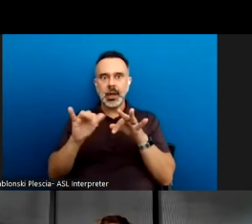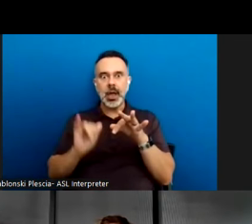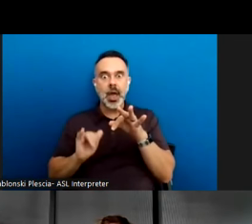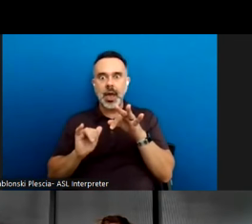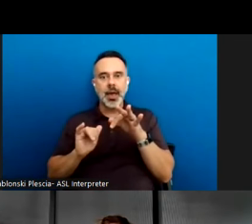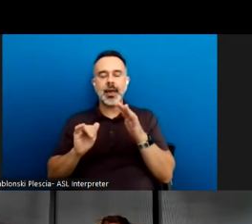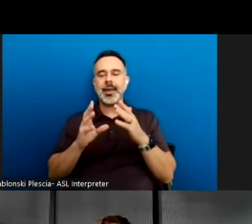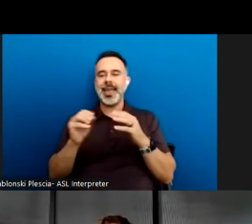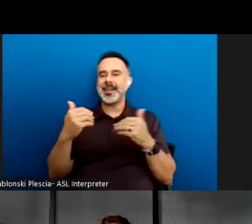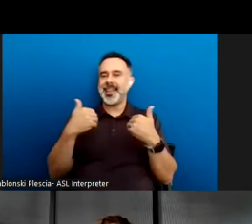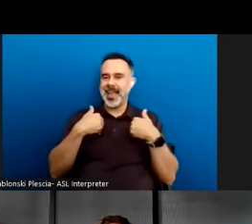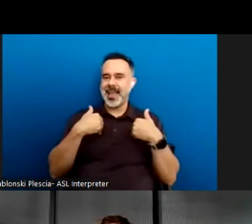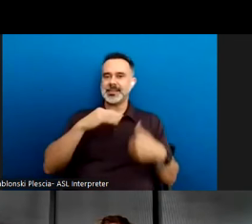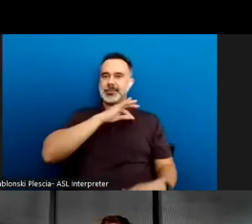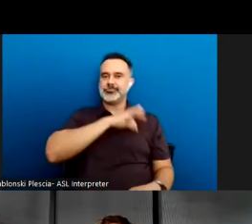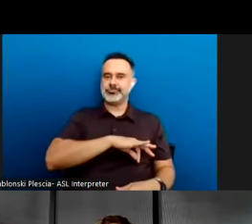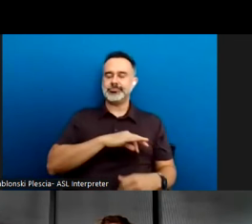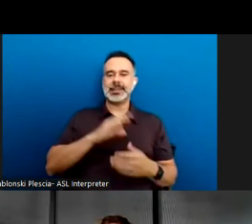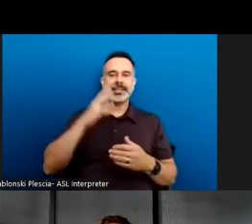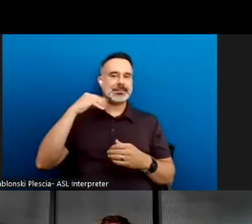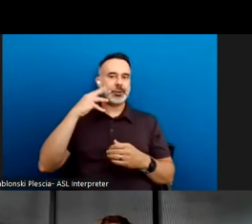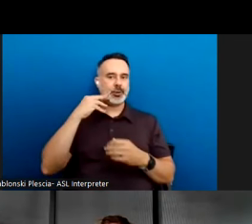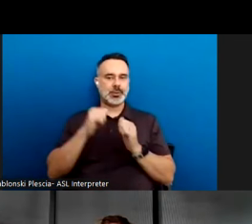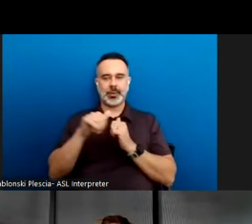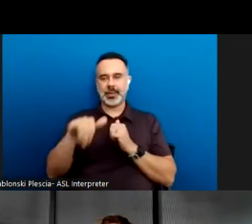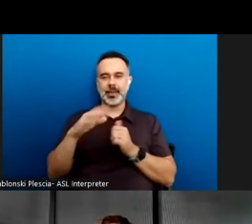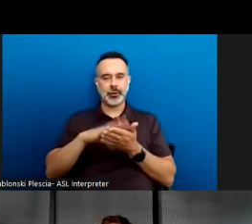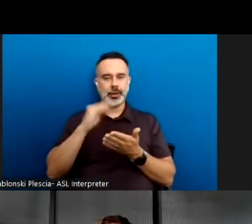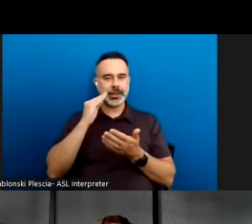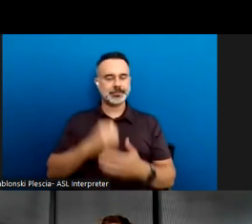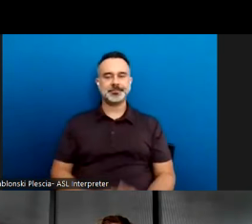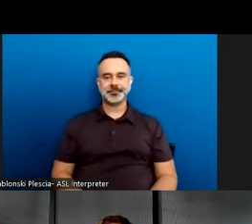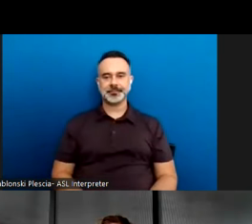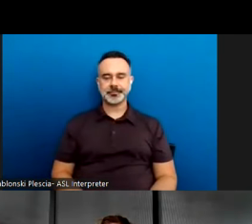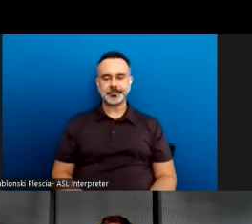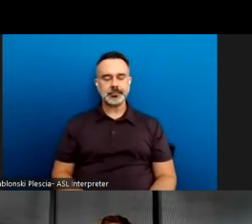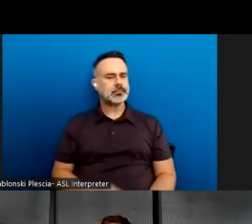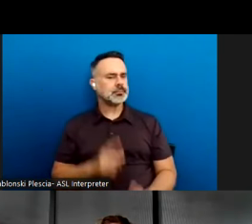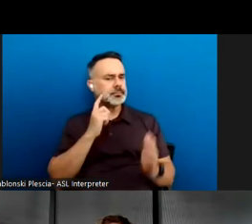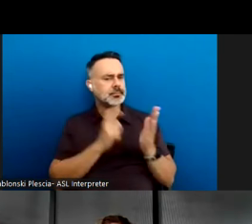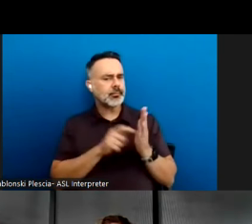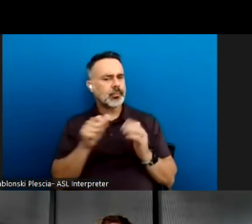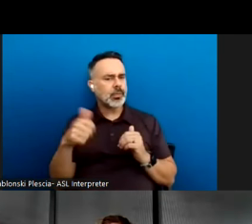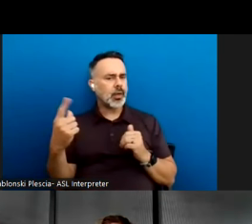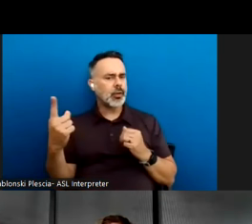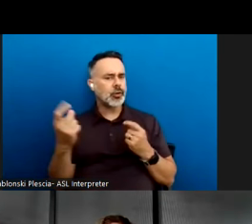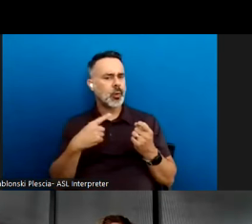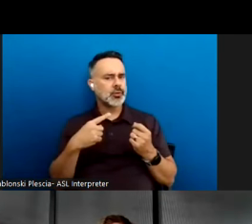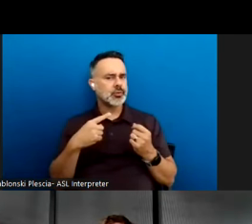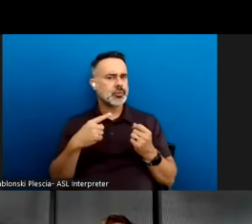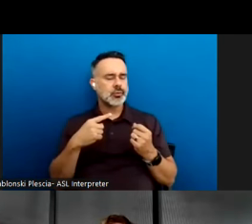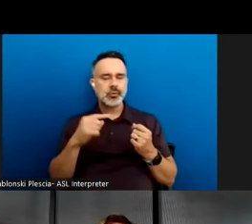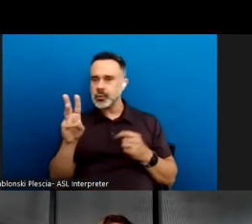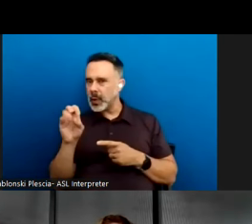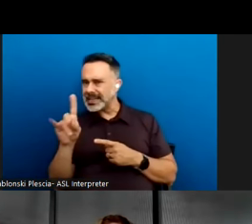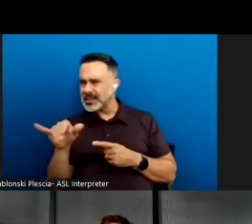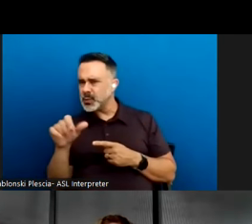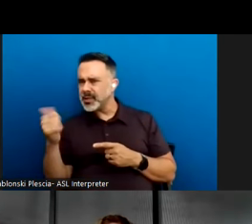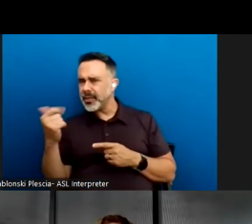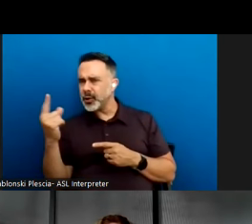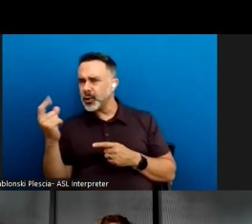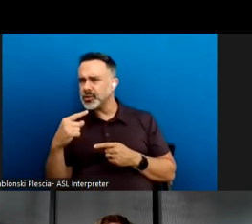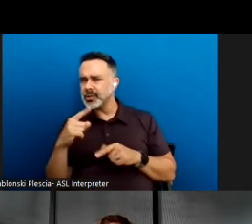experience with the learning. I know there was another question. Wendy, what was the other question? I'm trying